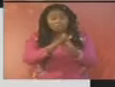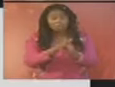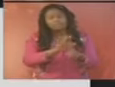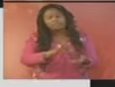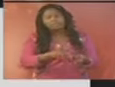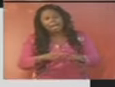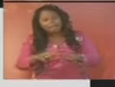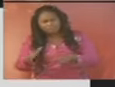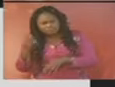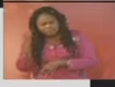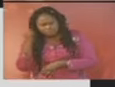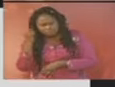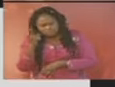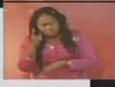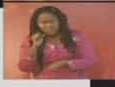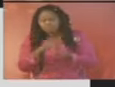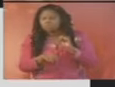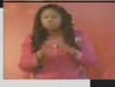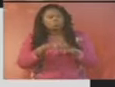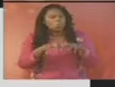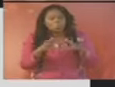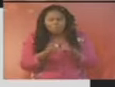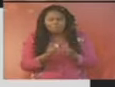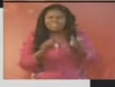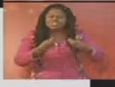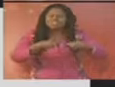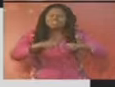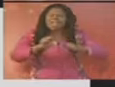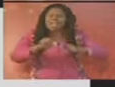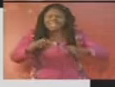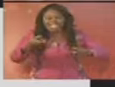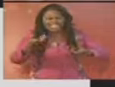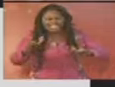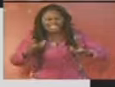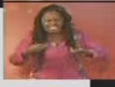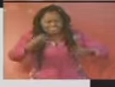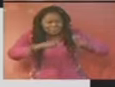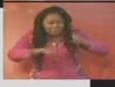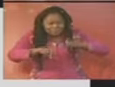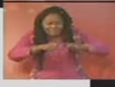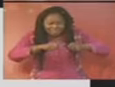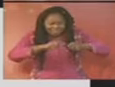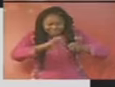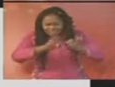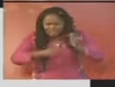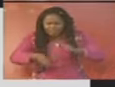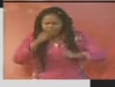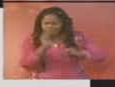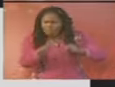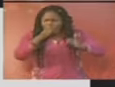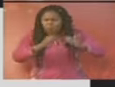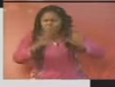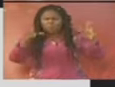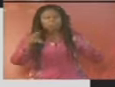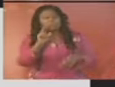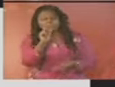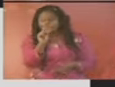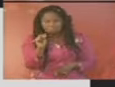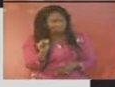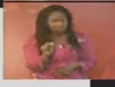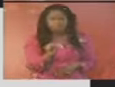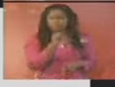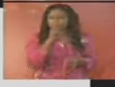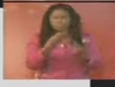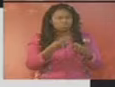vaccination, pools together to create a larger pool of people that are immune to any particular given disease. Two of them